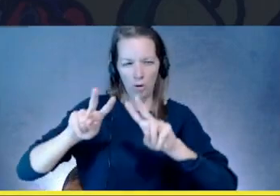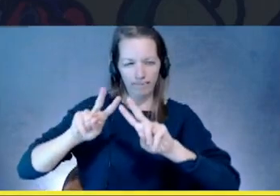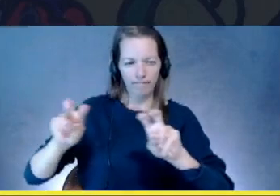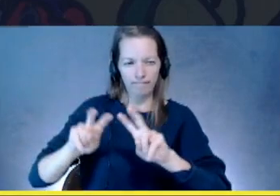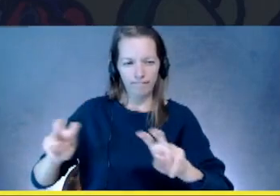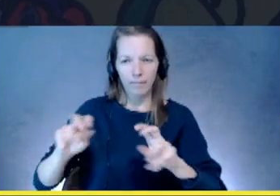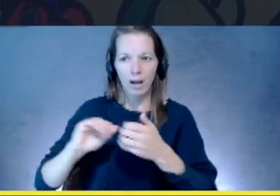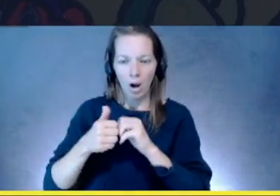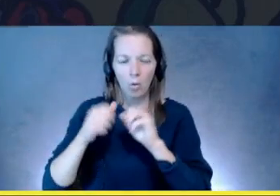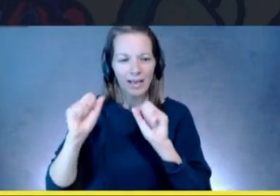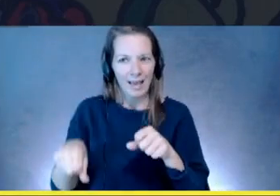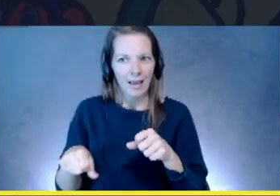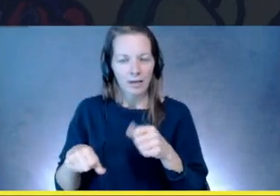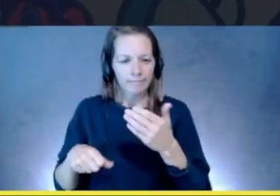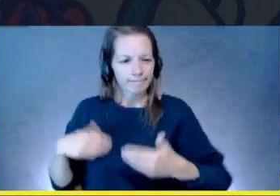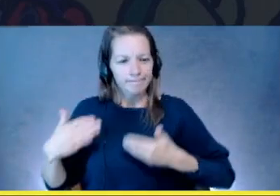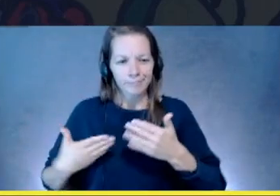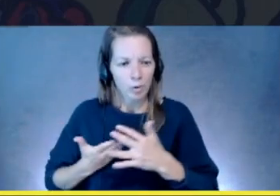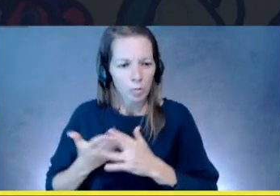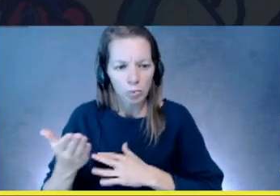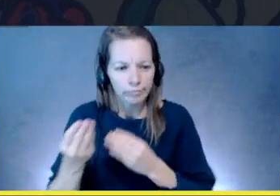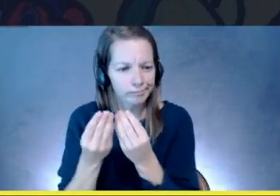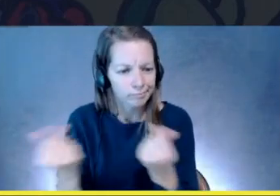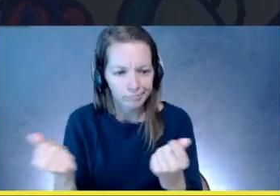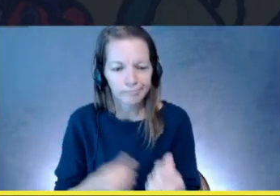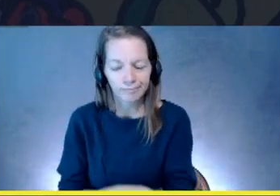out of this so we're not in the same situation.